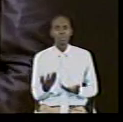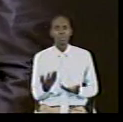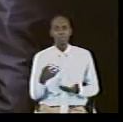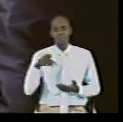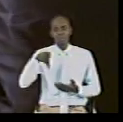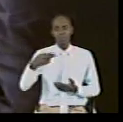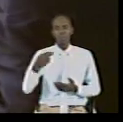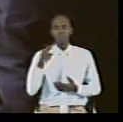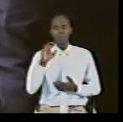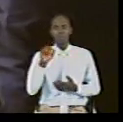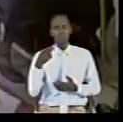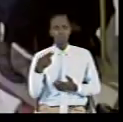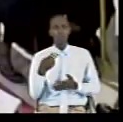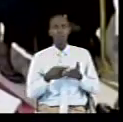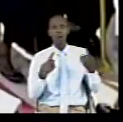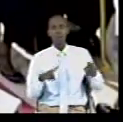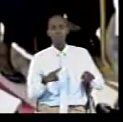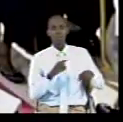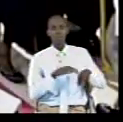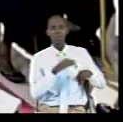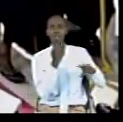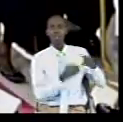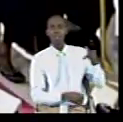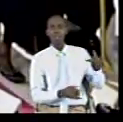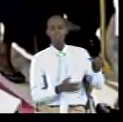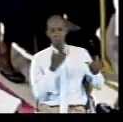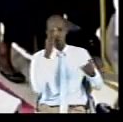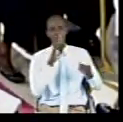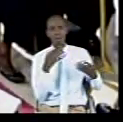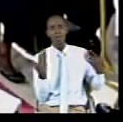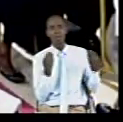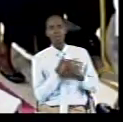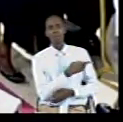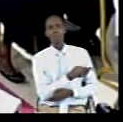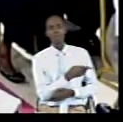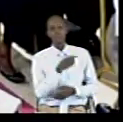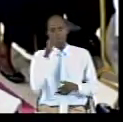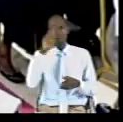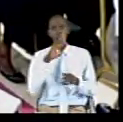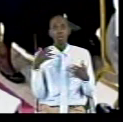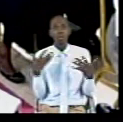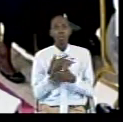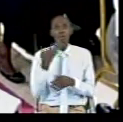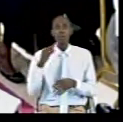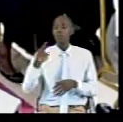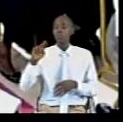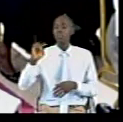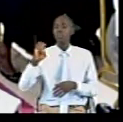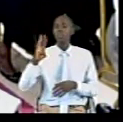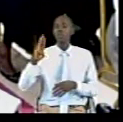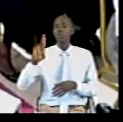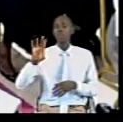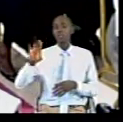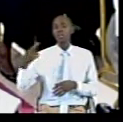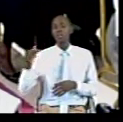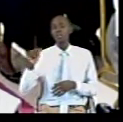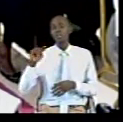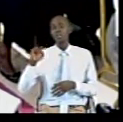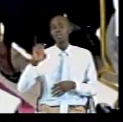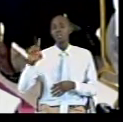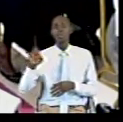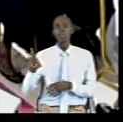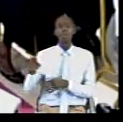How can we be afraid of him? Nebuchadnezzar, what are we afraid of? Look at the end. Are you afraid of